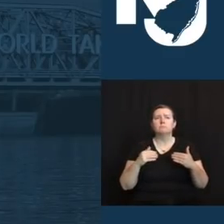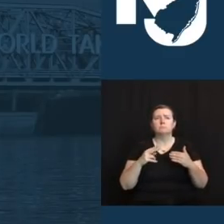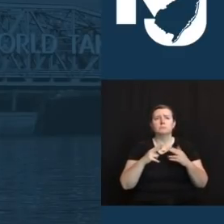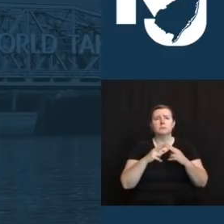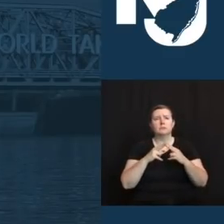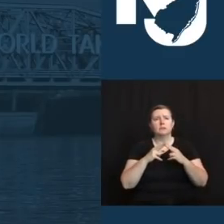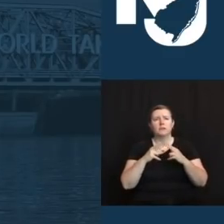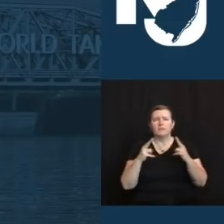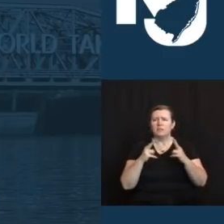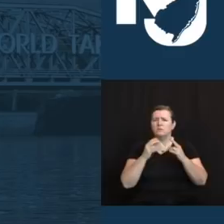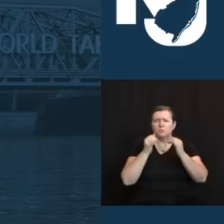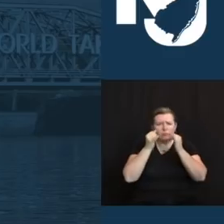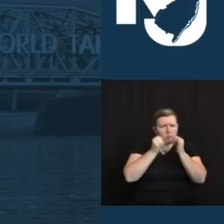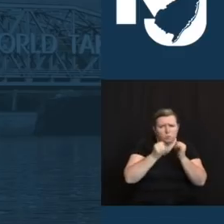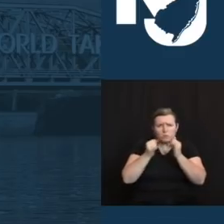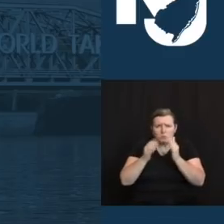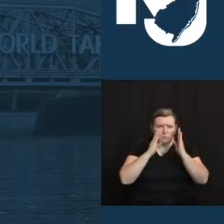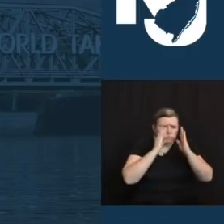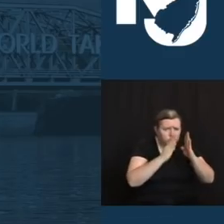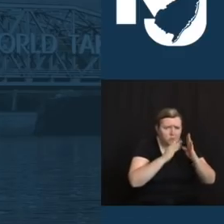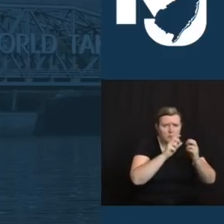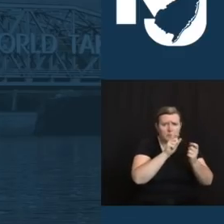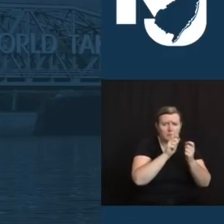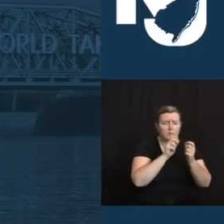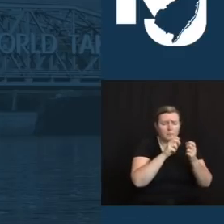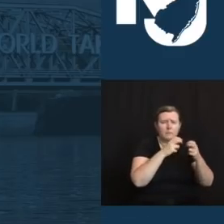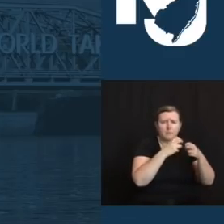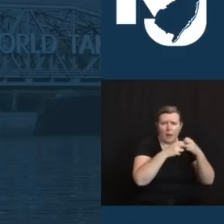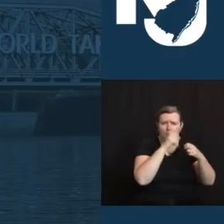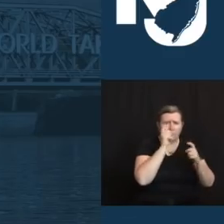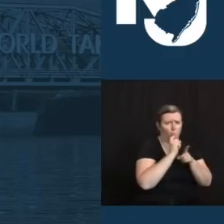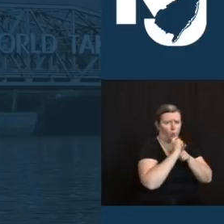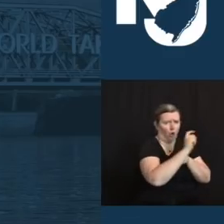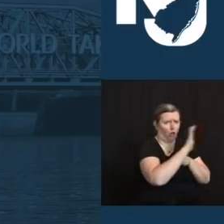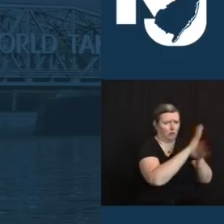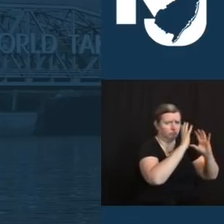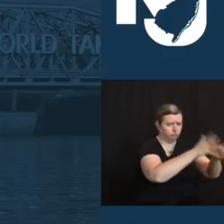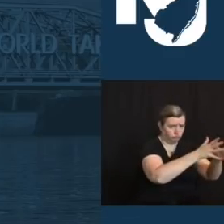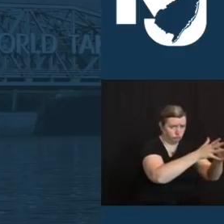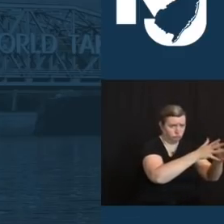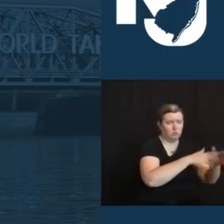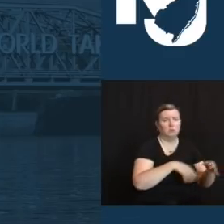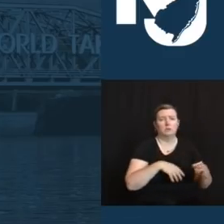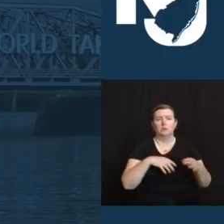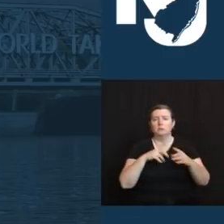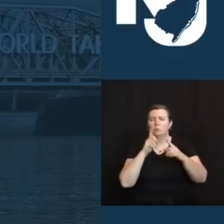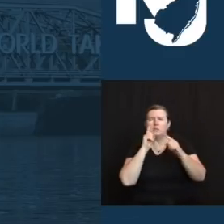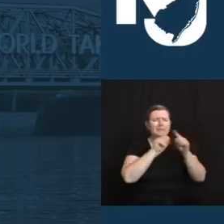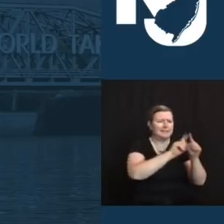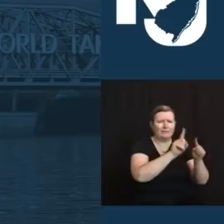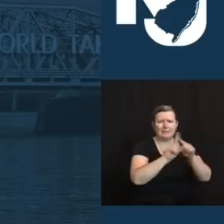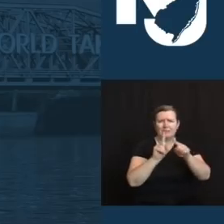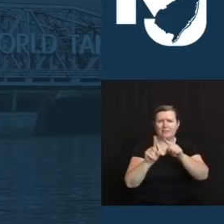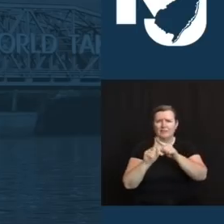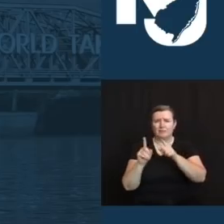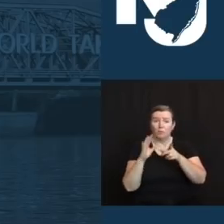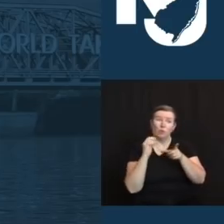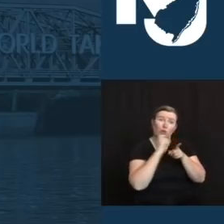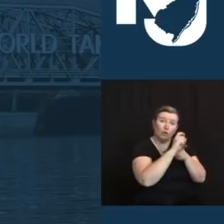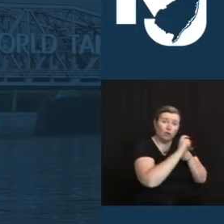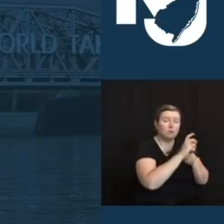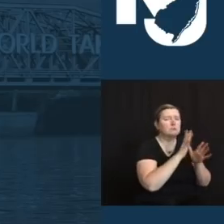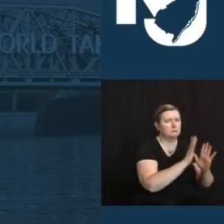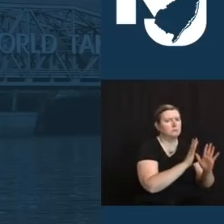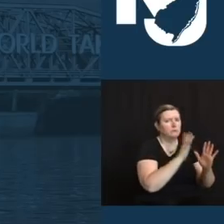on a number of occasions as well, including delays in the department receiving federally required records from other states